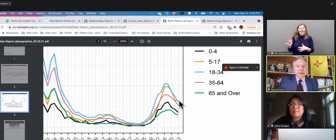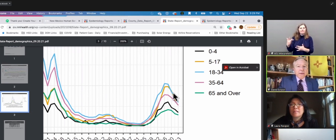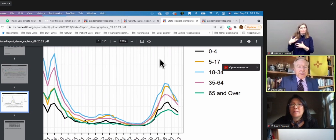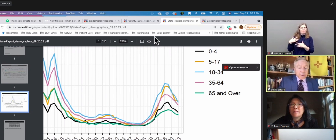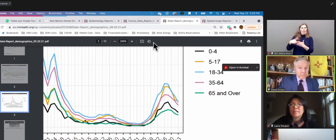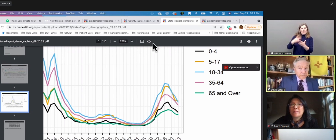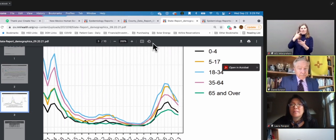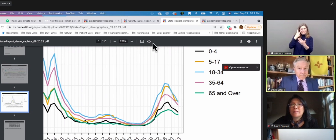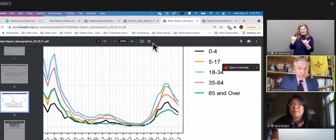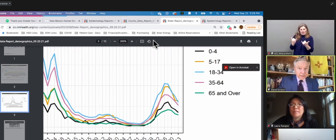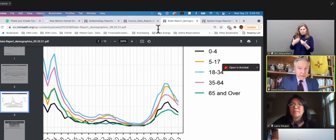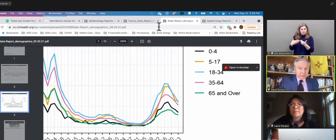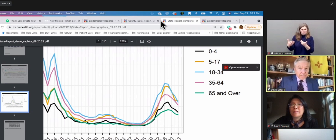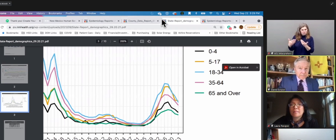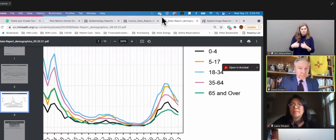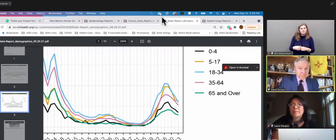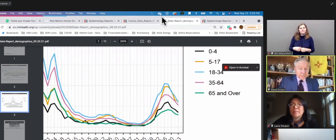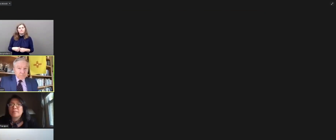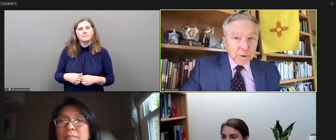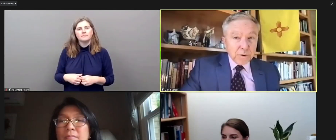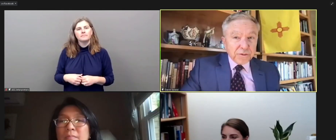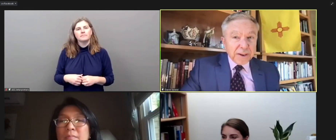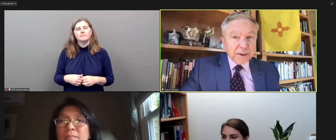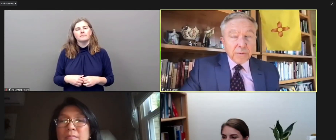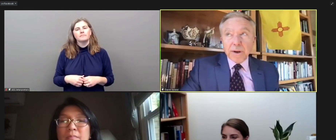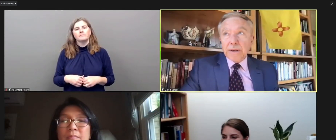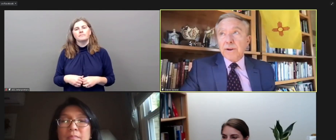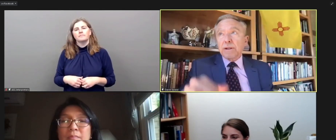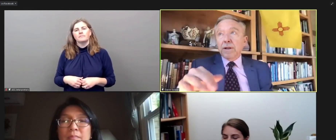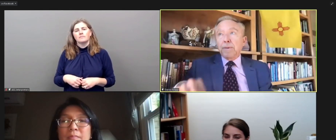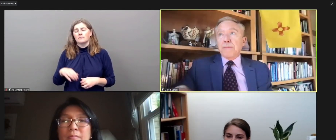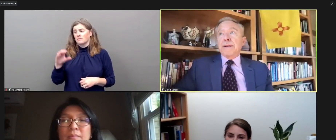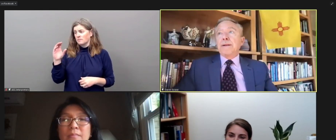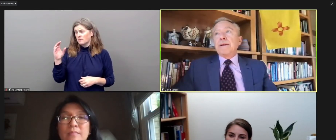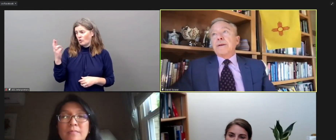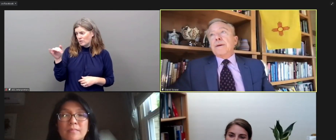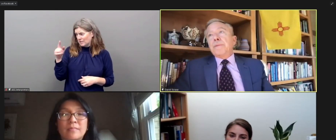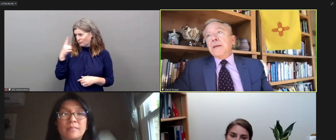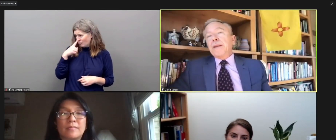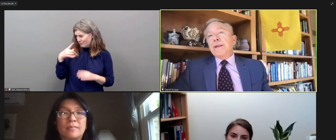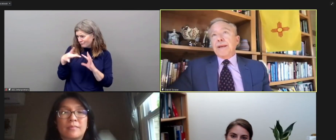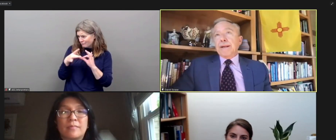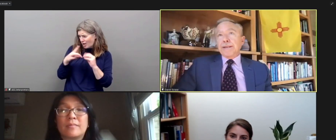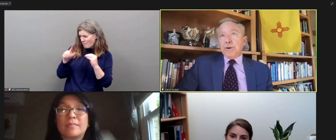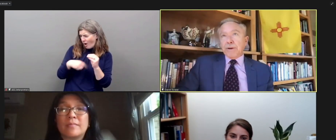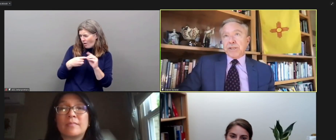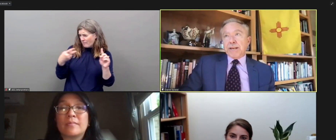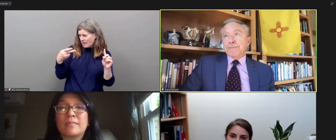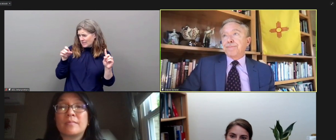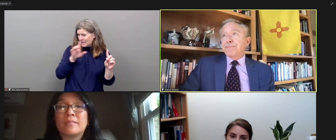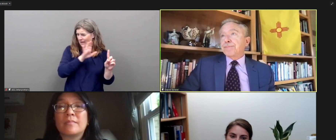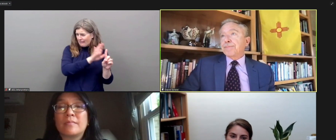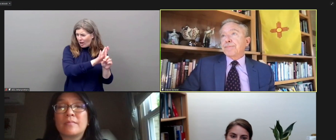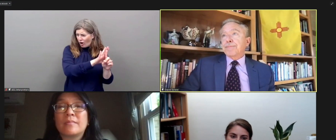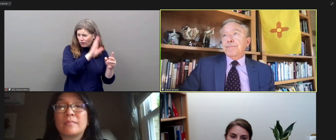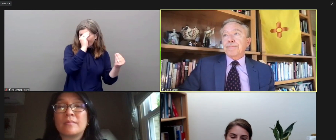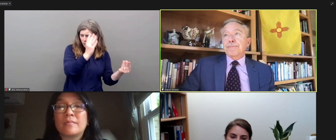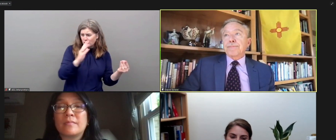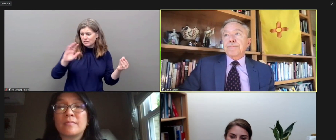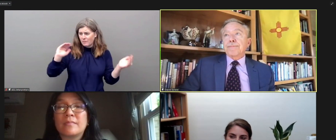seeing. And Christine, do you want to talk a little bit about PED data, DOH data?